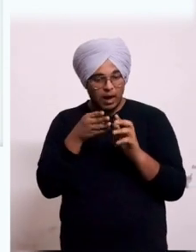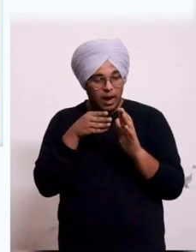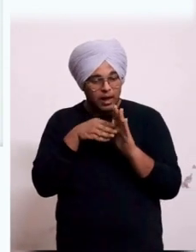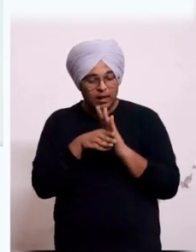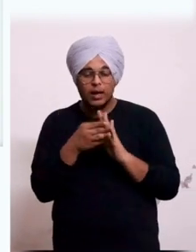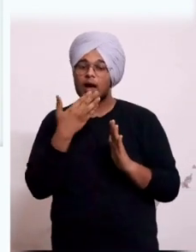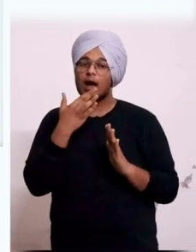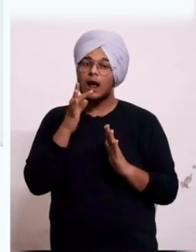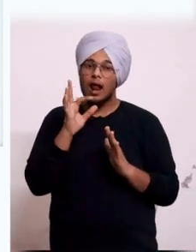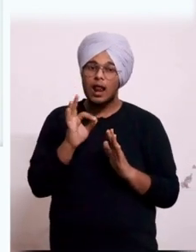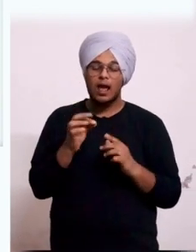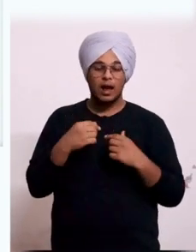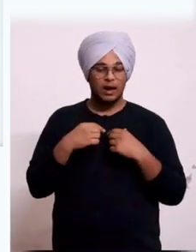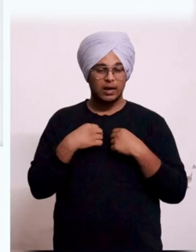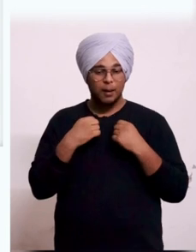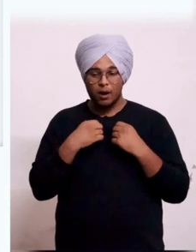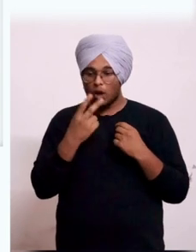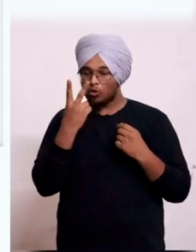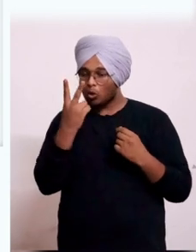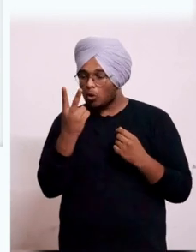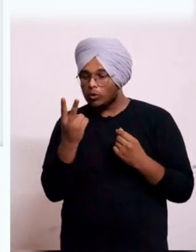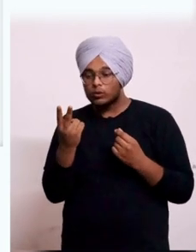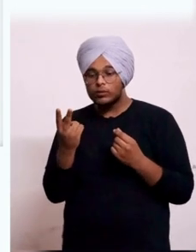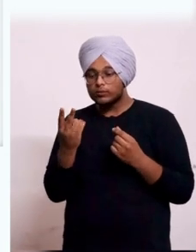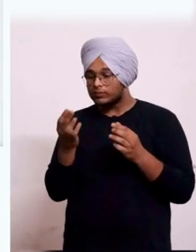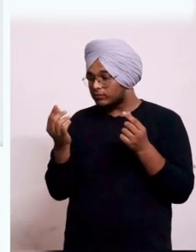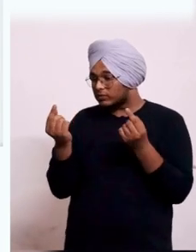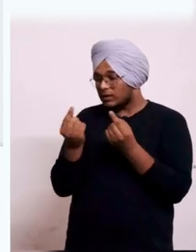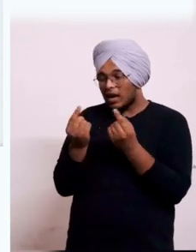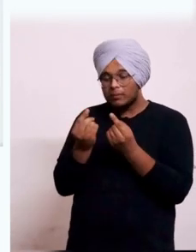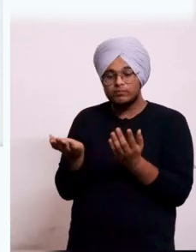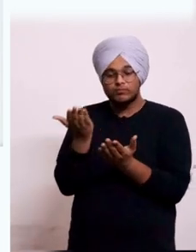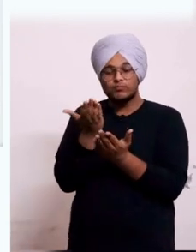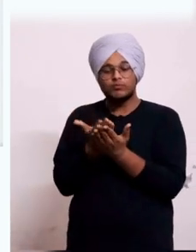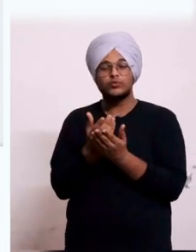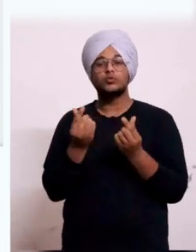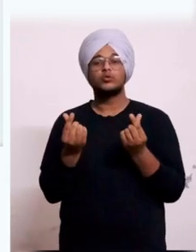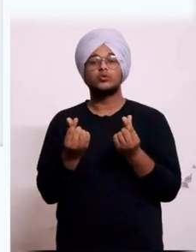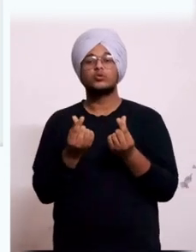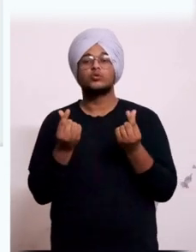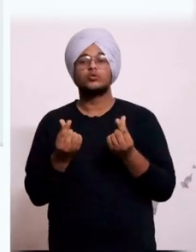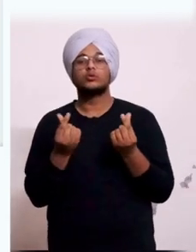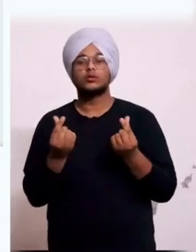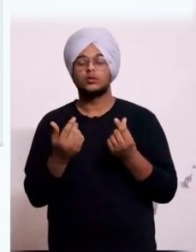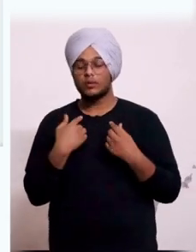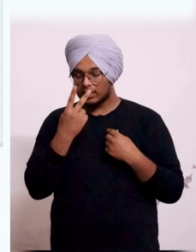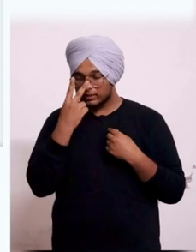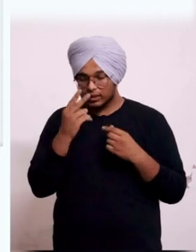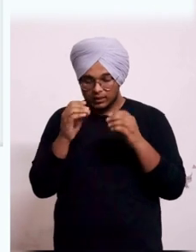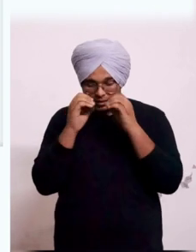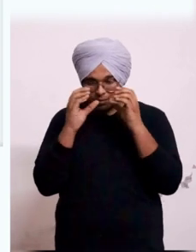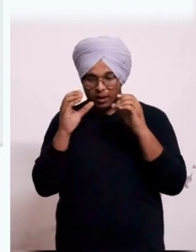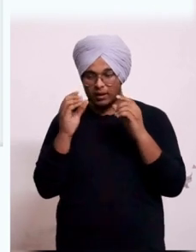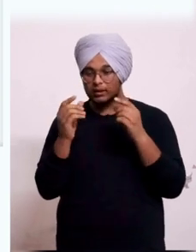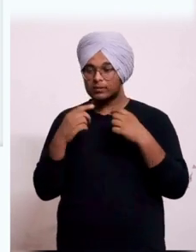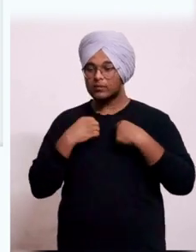is in reality composed of two pieces re-knitted in the middle, creating this